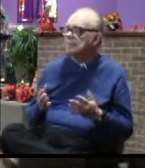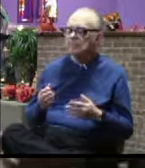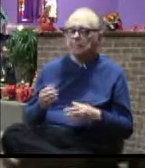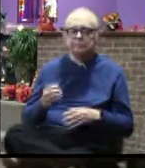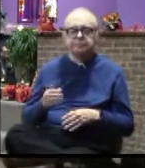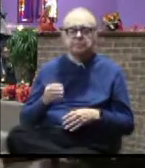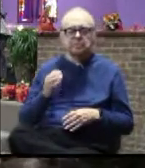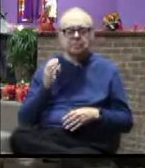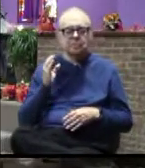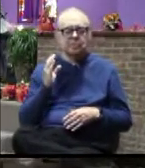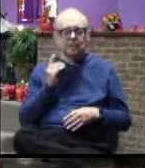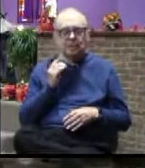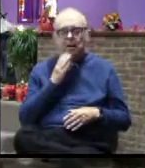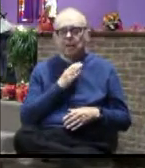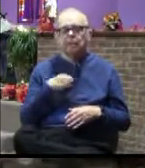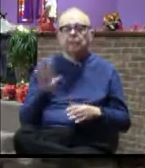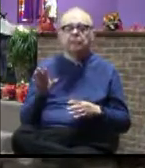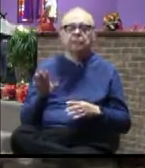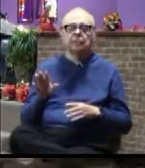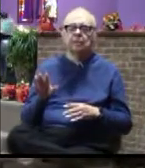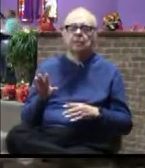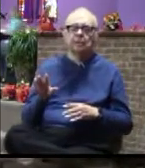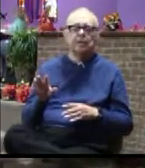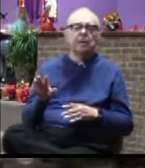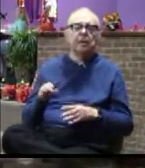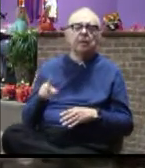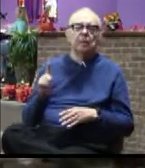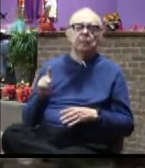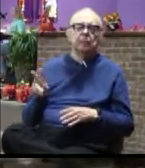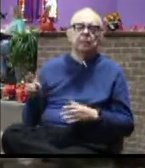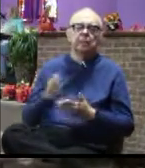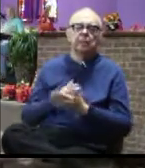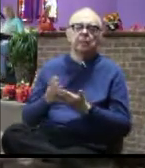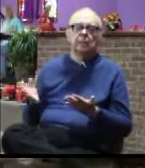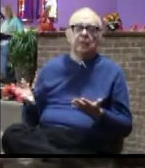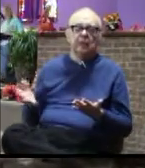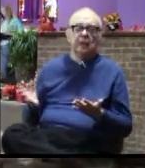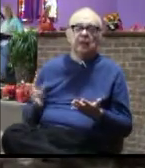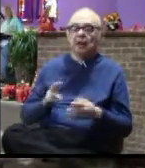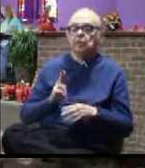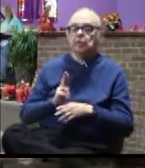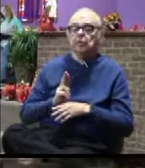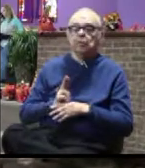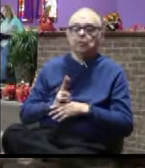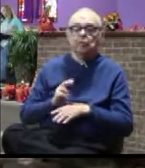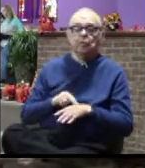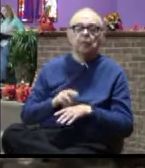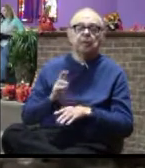Diana will send me to the store to buy one or two things I end up always buying at least six to seven